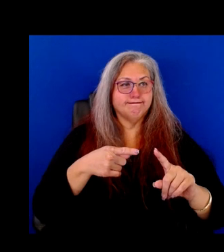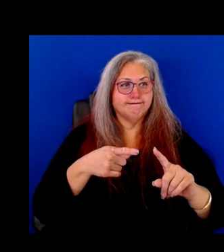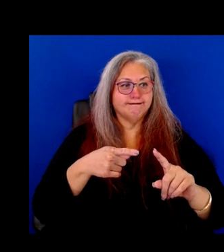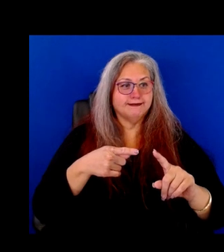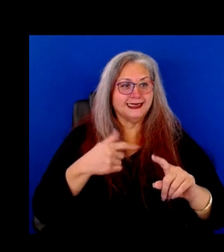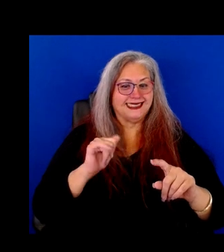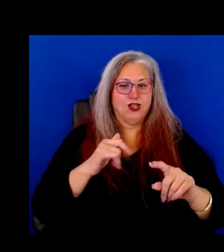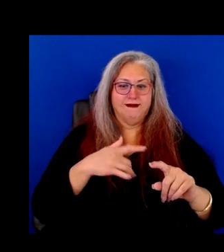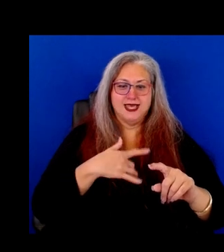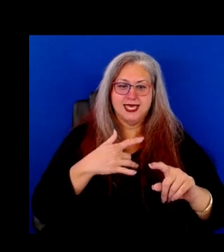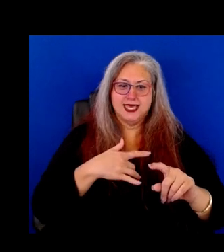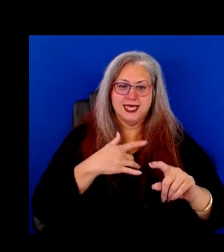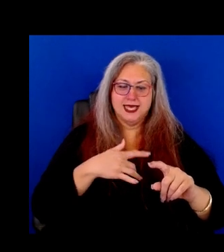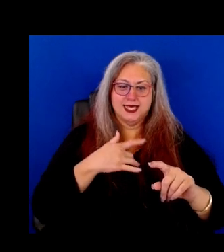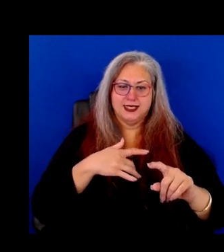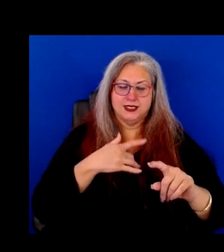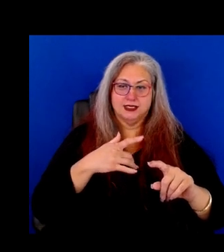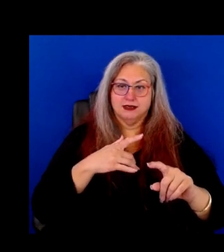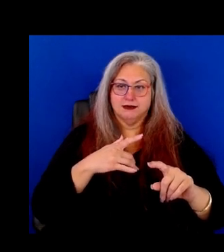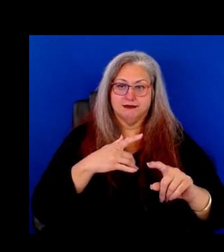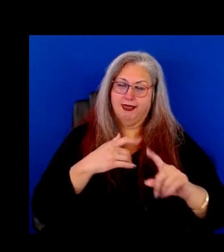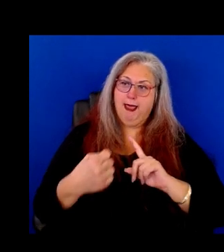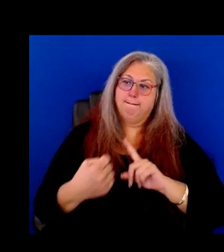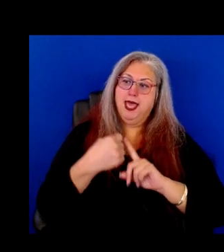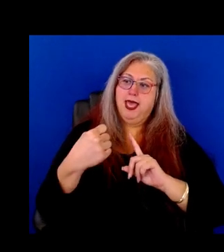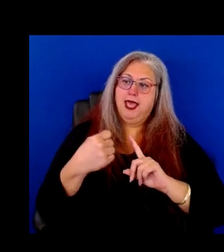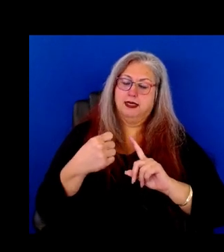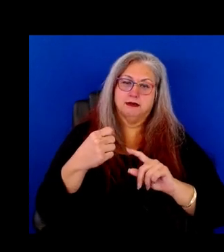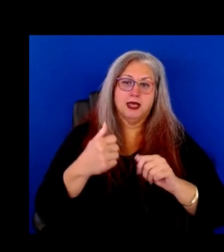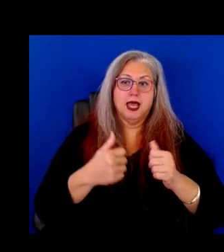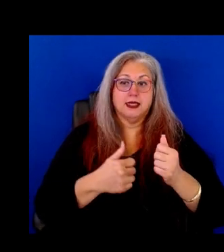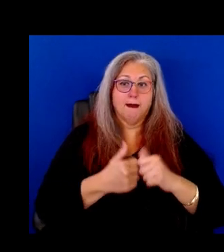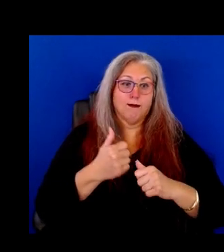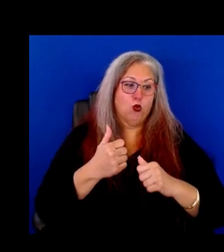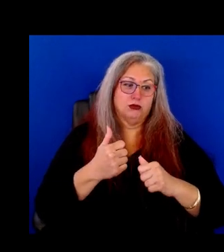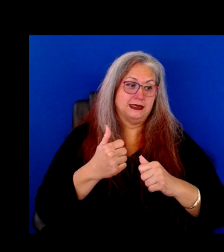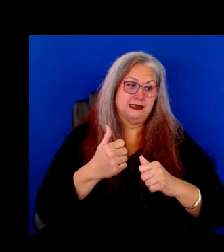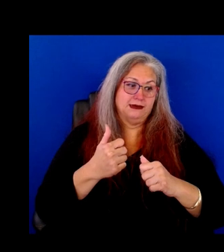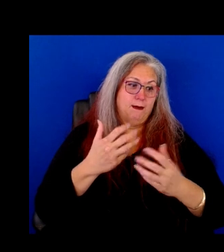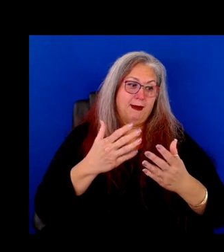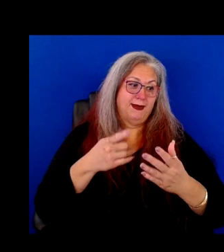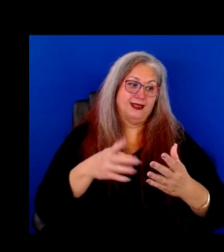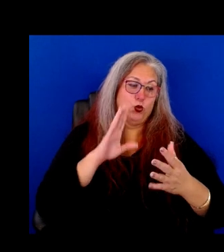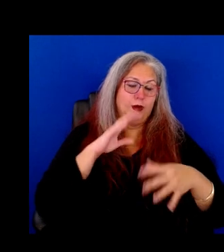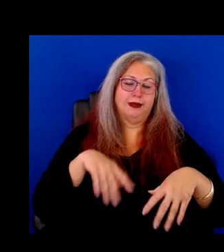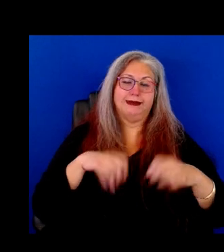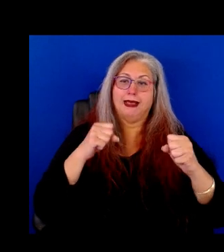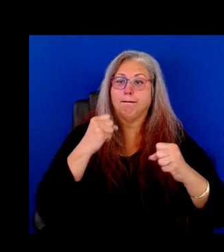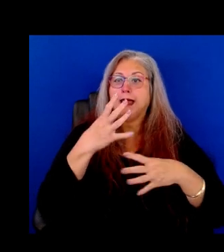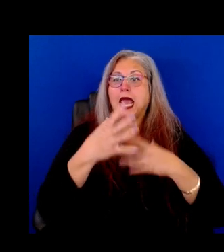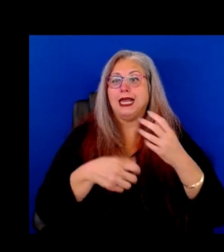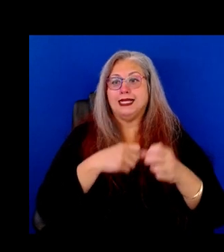she still feels that impact, and most probably this will take years